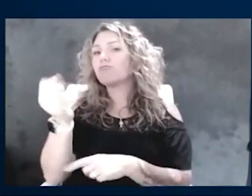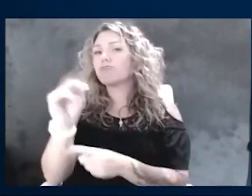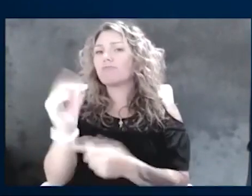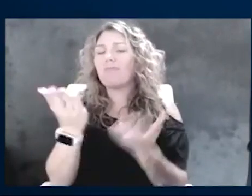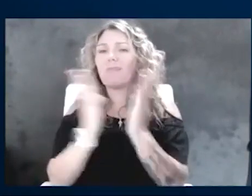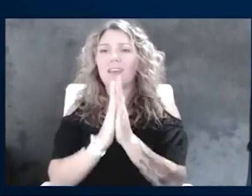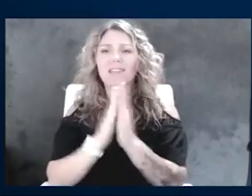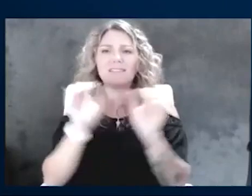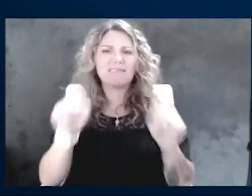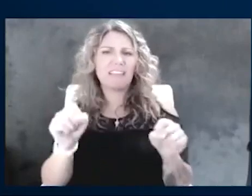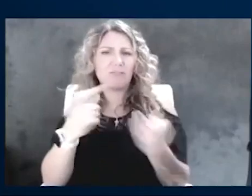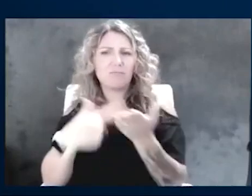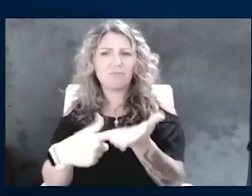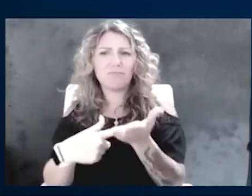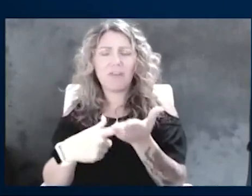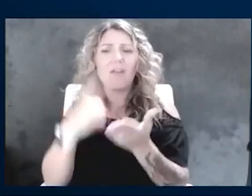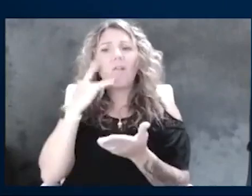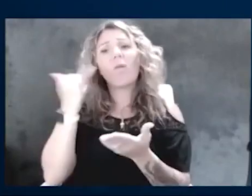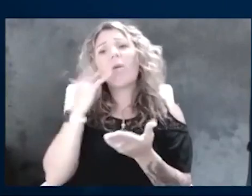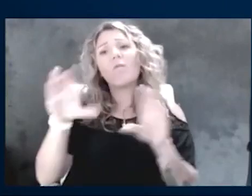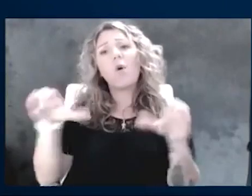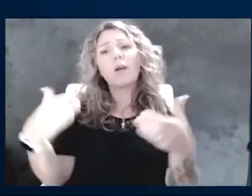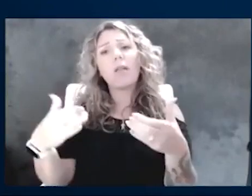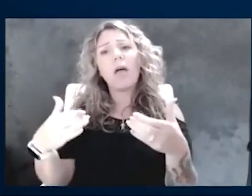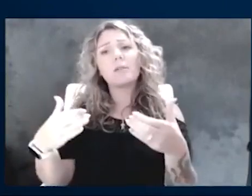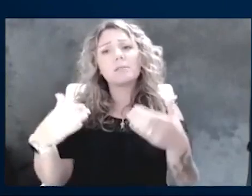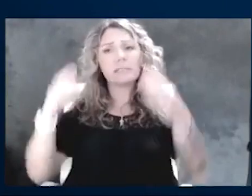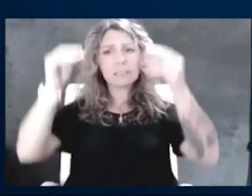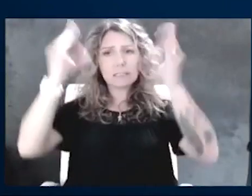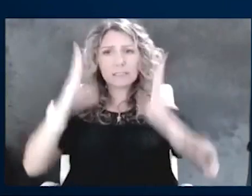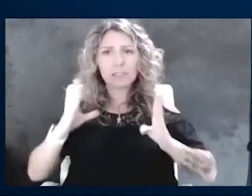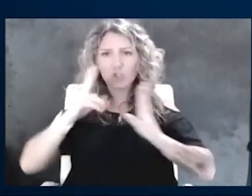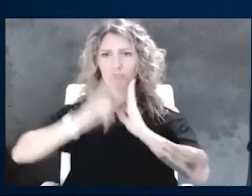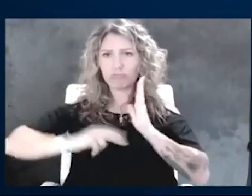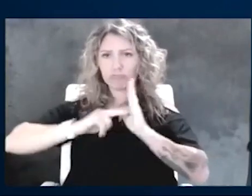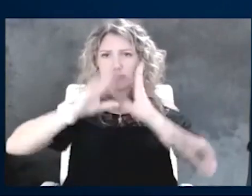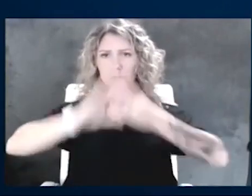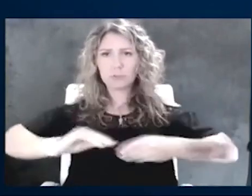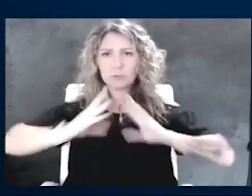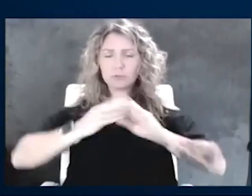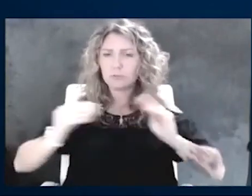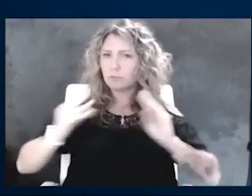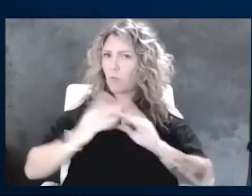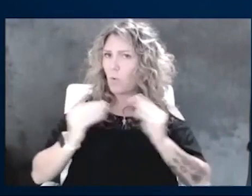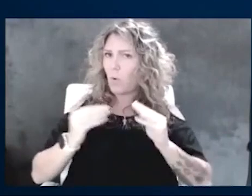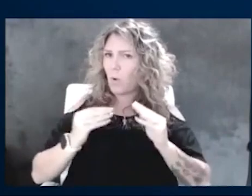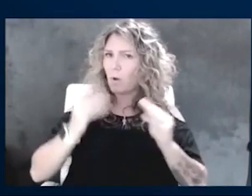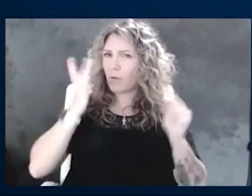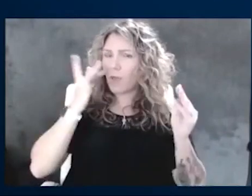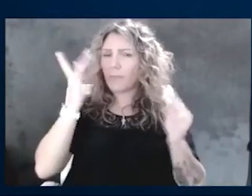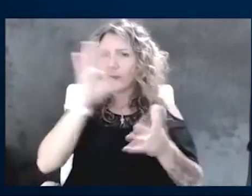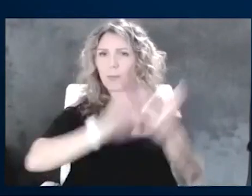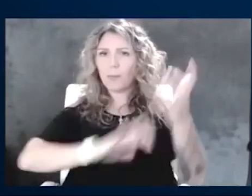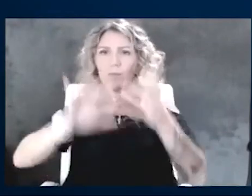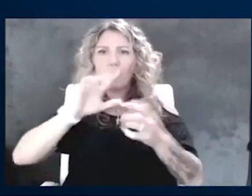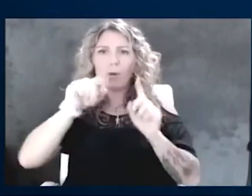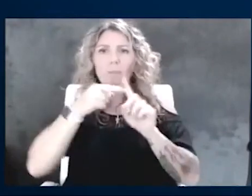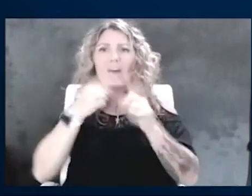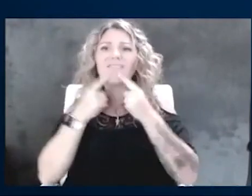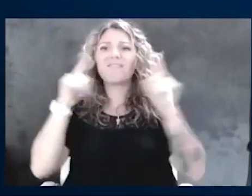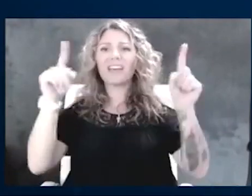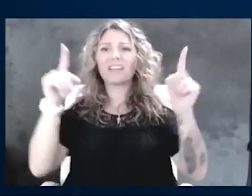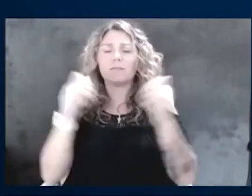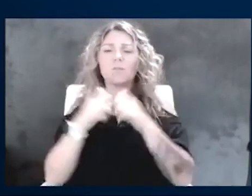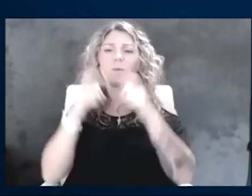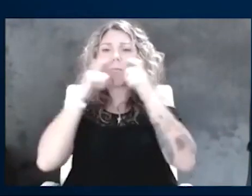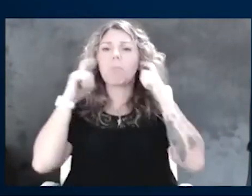California class teacher reading the story incident in California, because there's confusion about the effectiveness of mask wearing